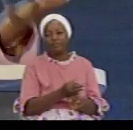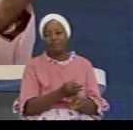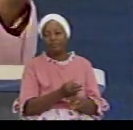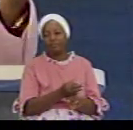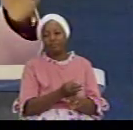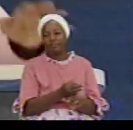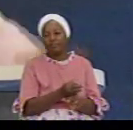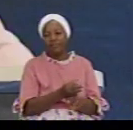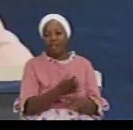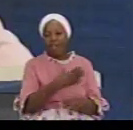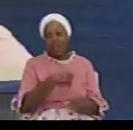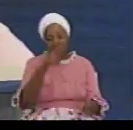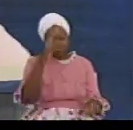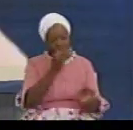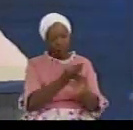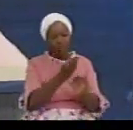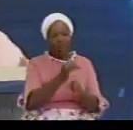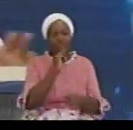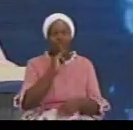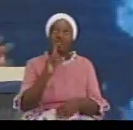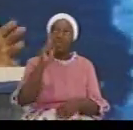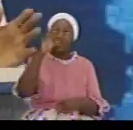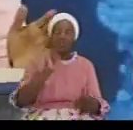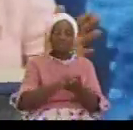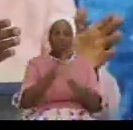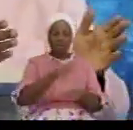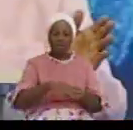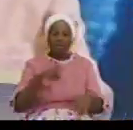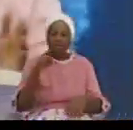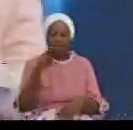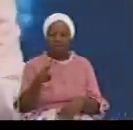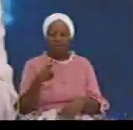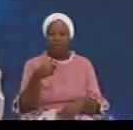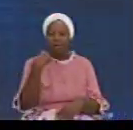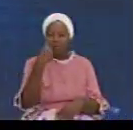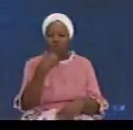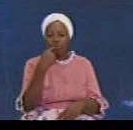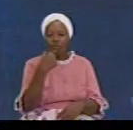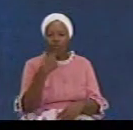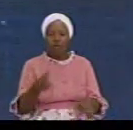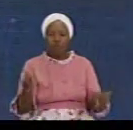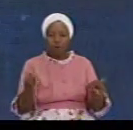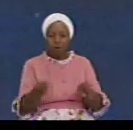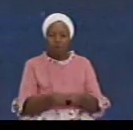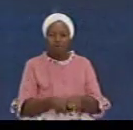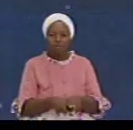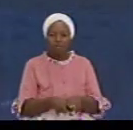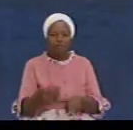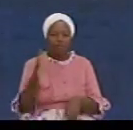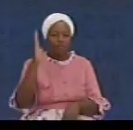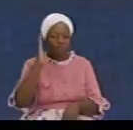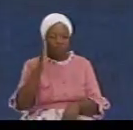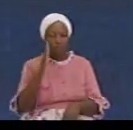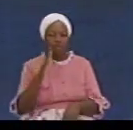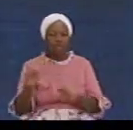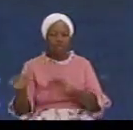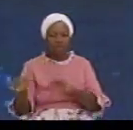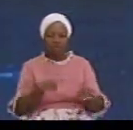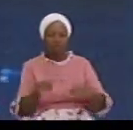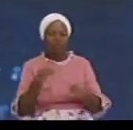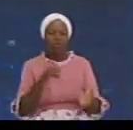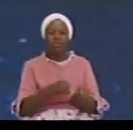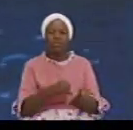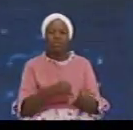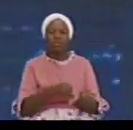I'm faithful to see that calleth you, who also will do it.